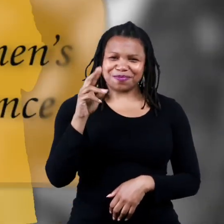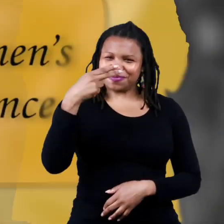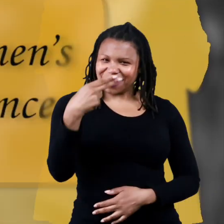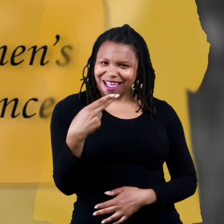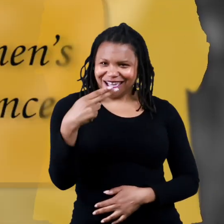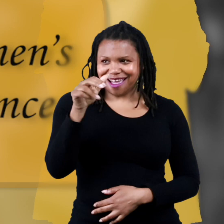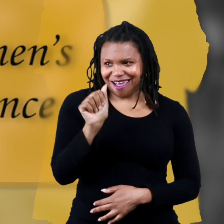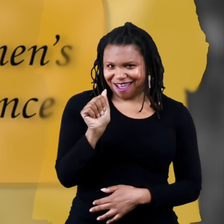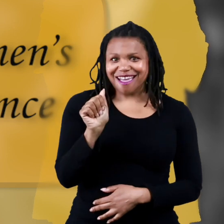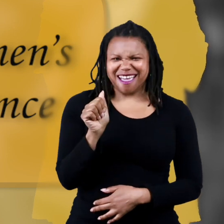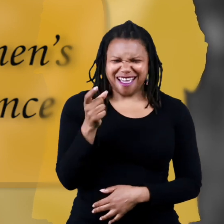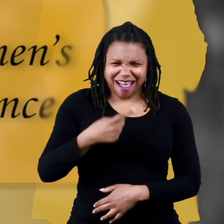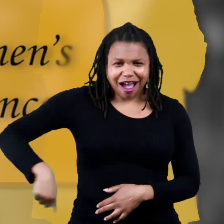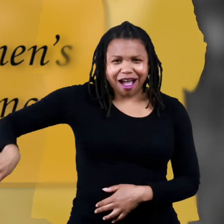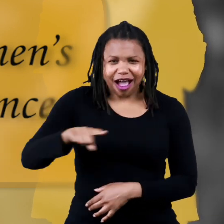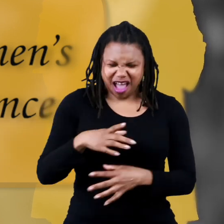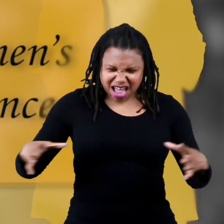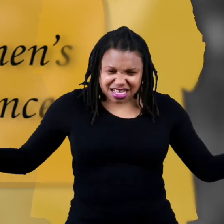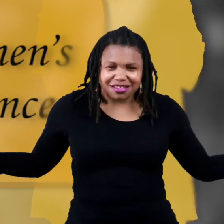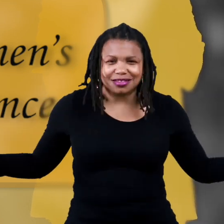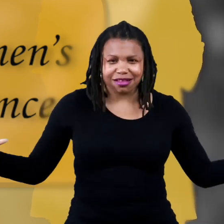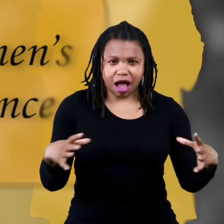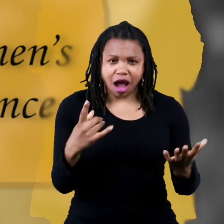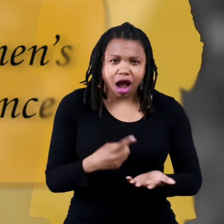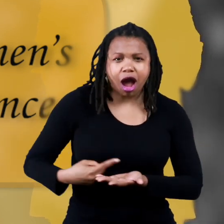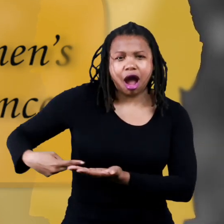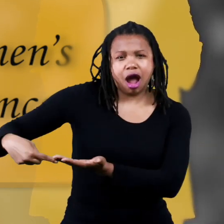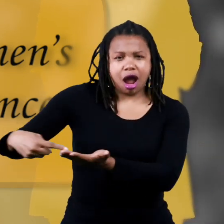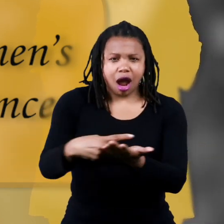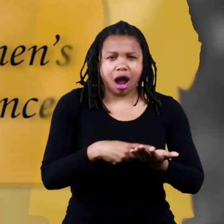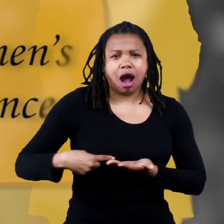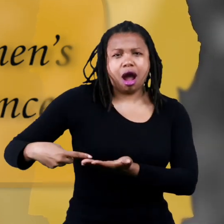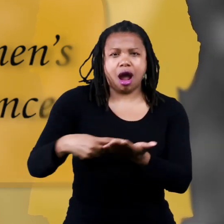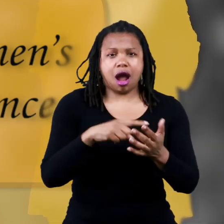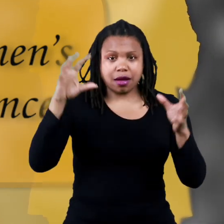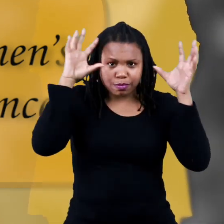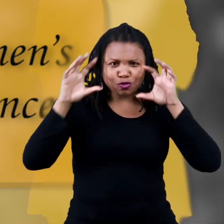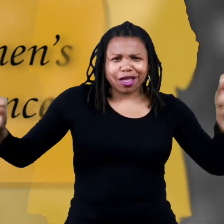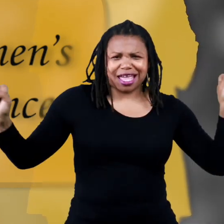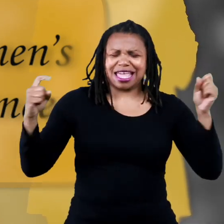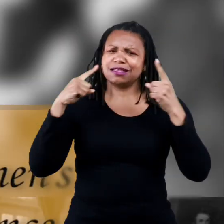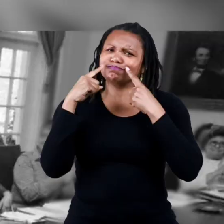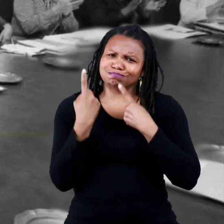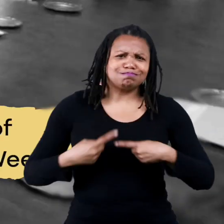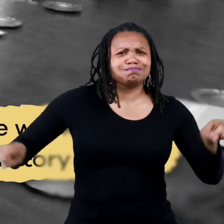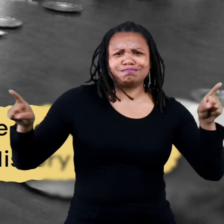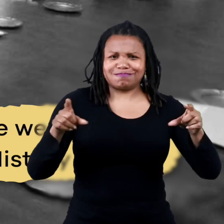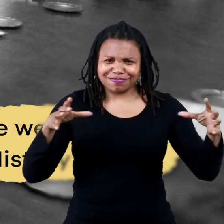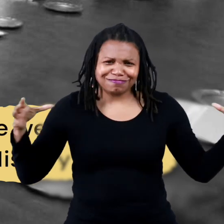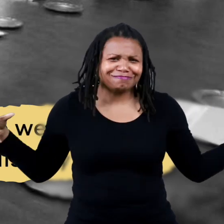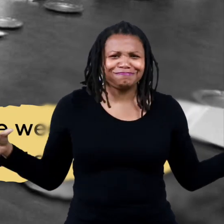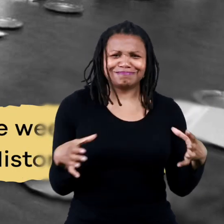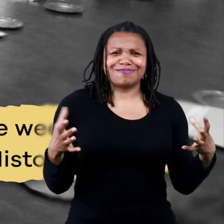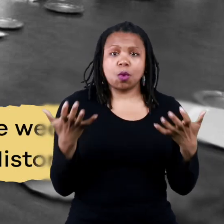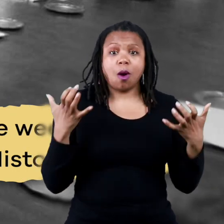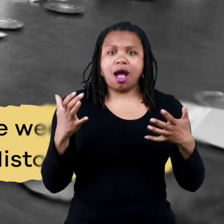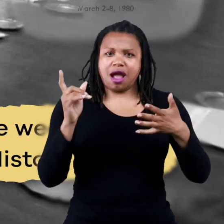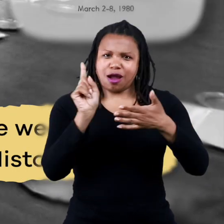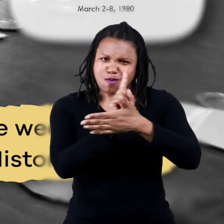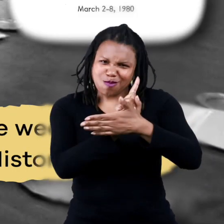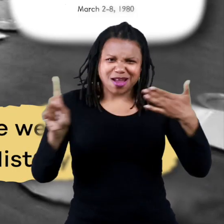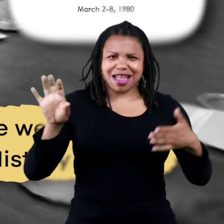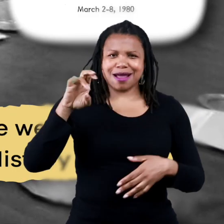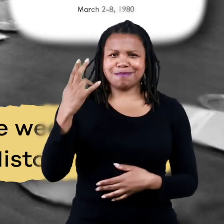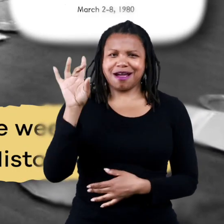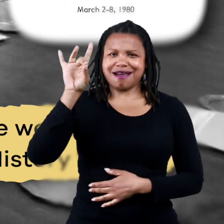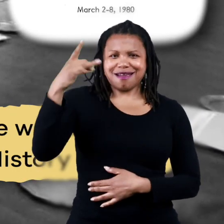called the National Women's History Alliance, or NWHA, President Carter proclaimed